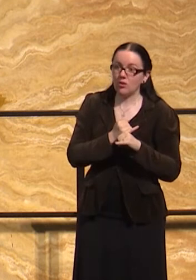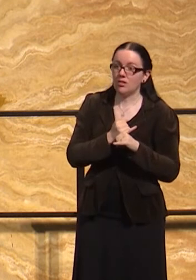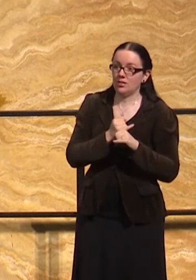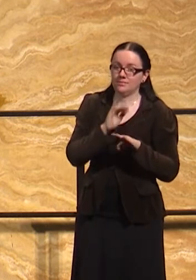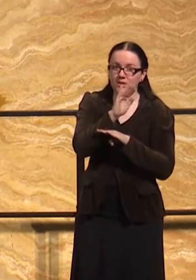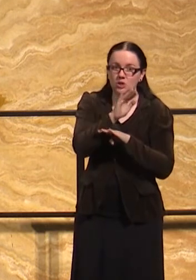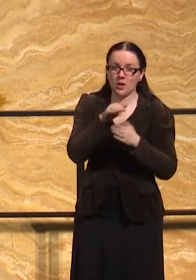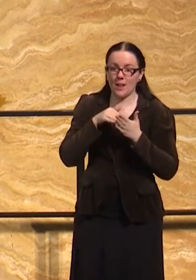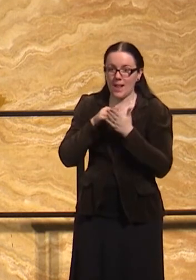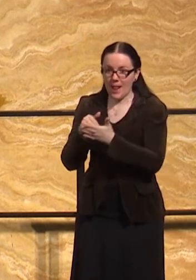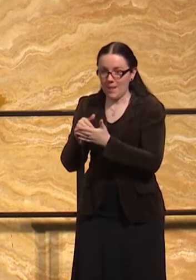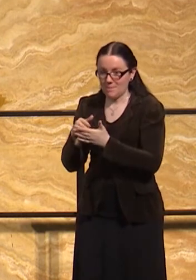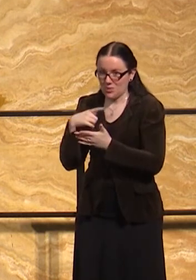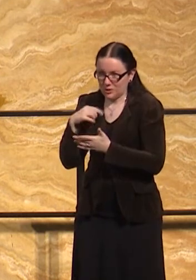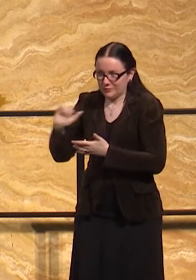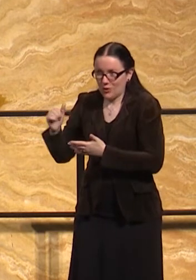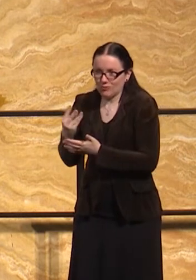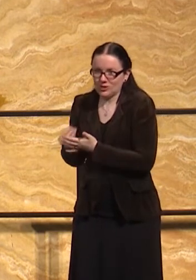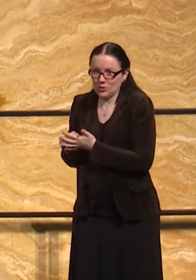of Timor. But